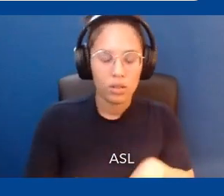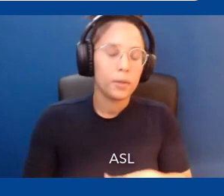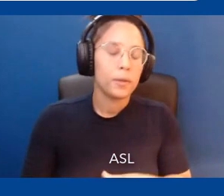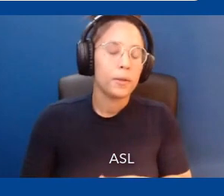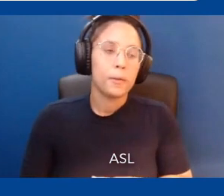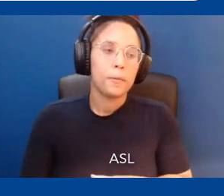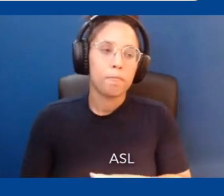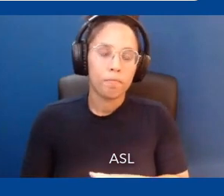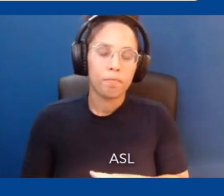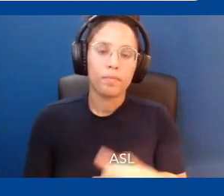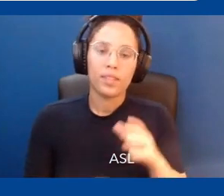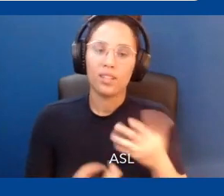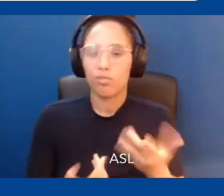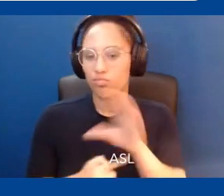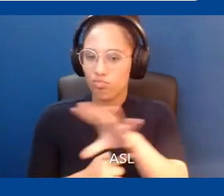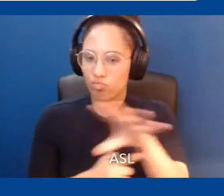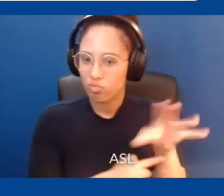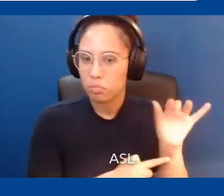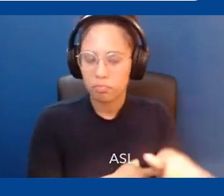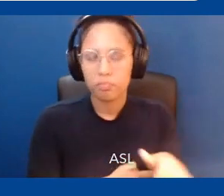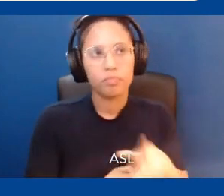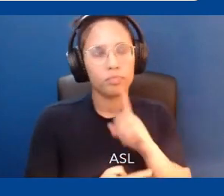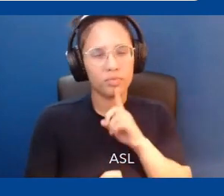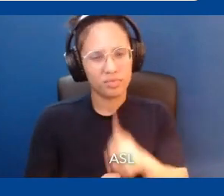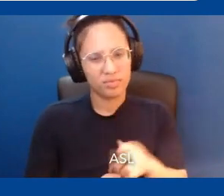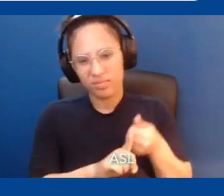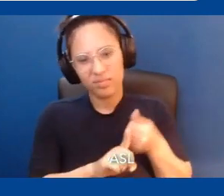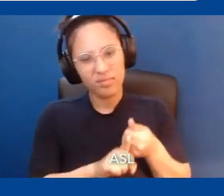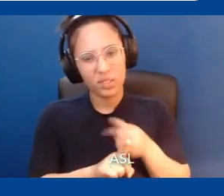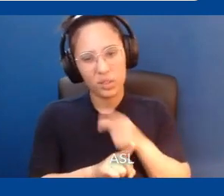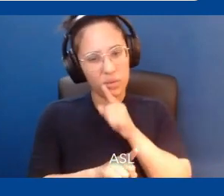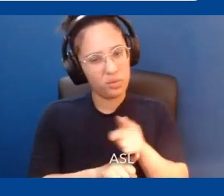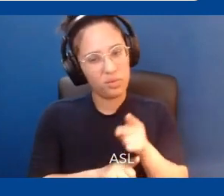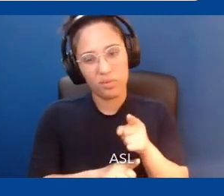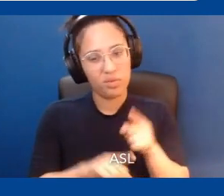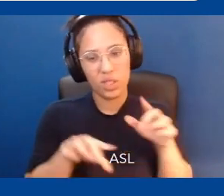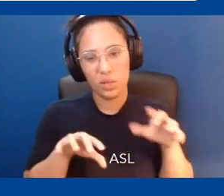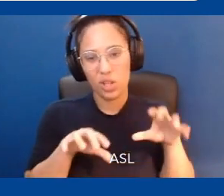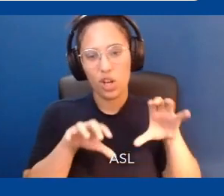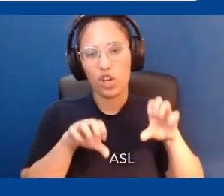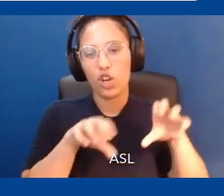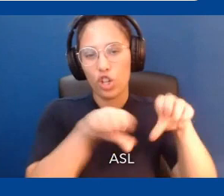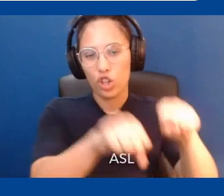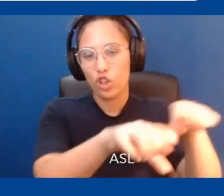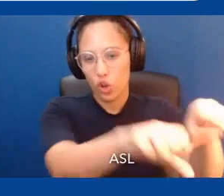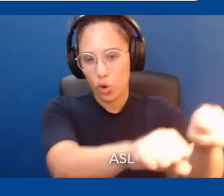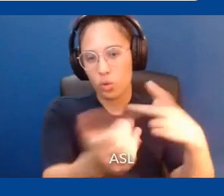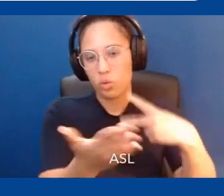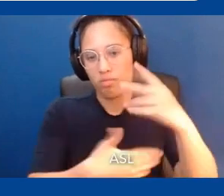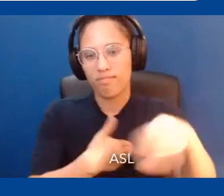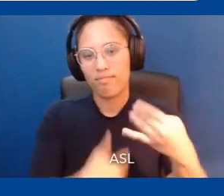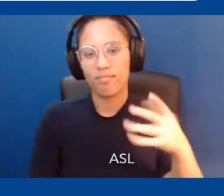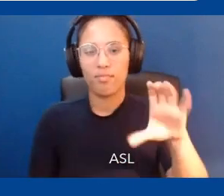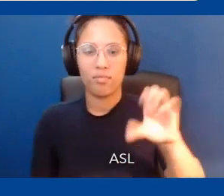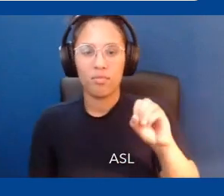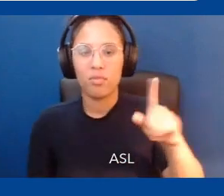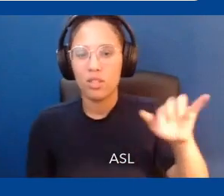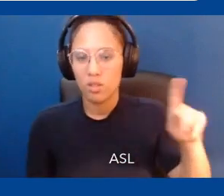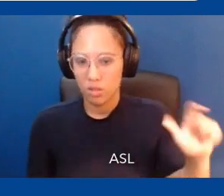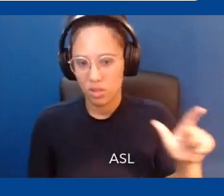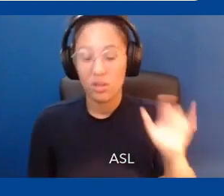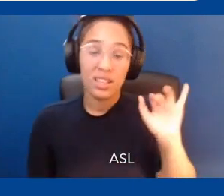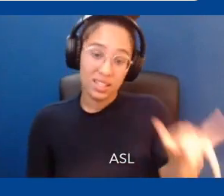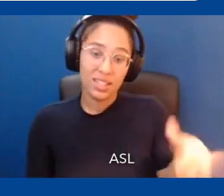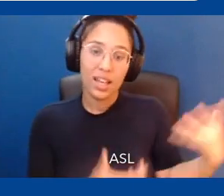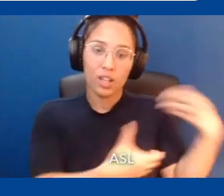And it was a colonial endeavor that we'll also talk about. So it's a history, and it's part of the history of West Papua, but